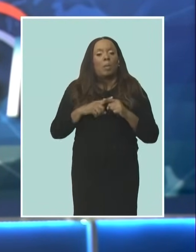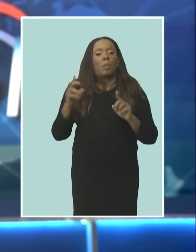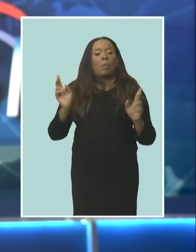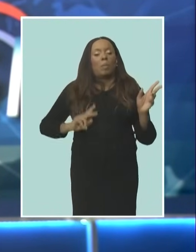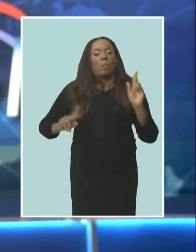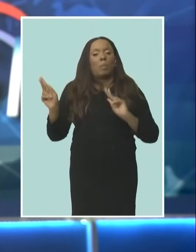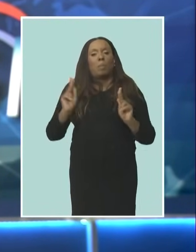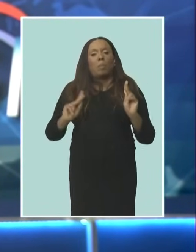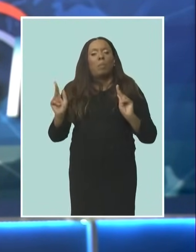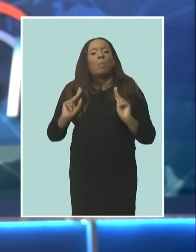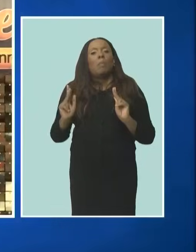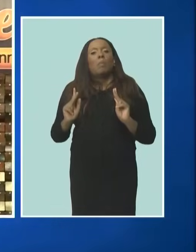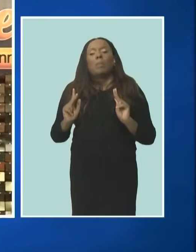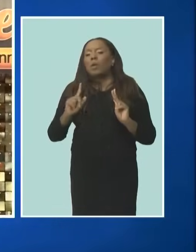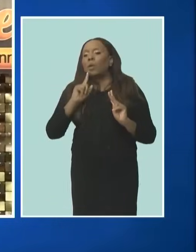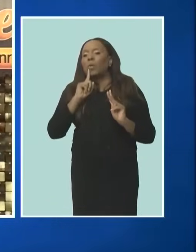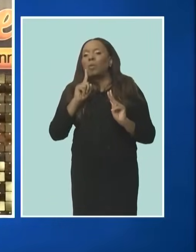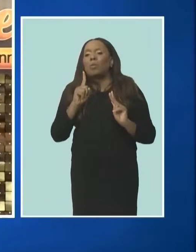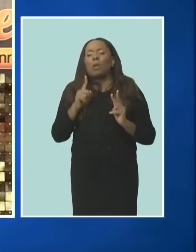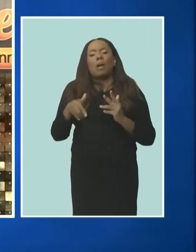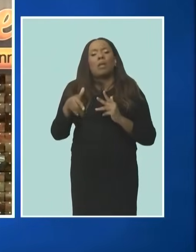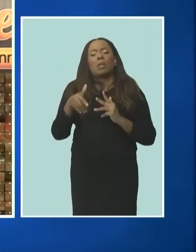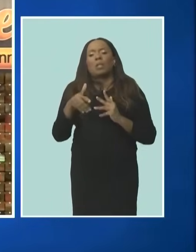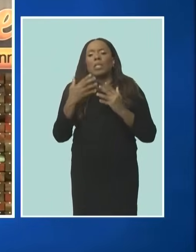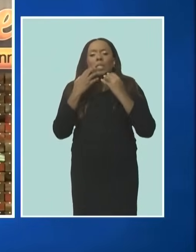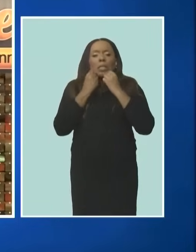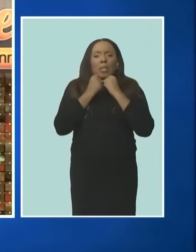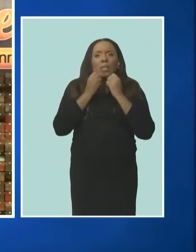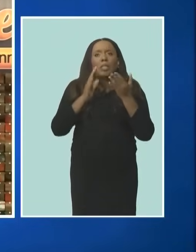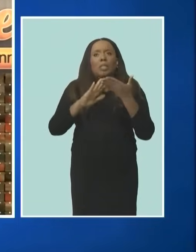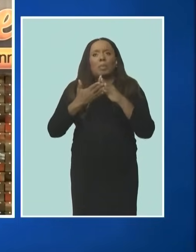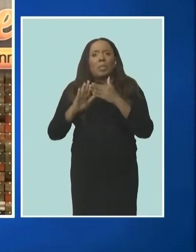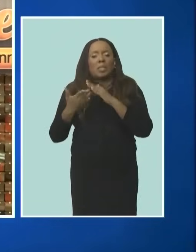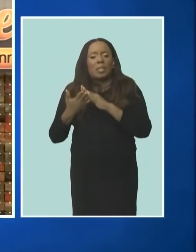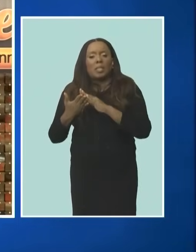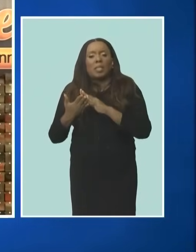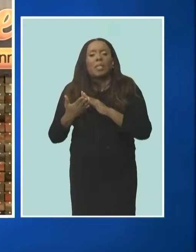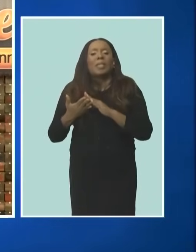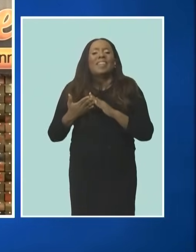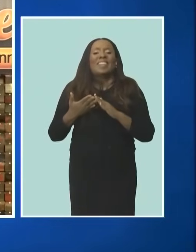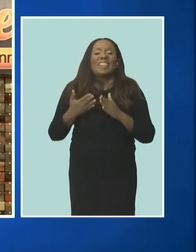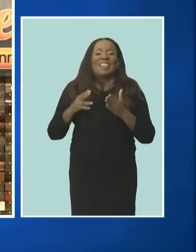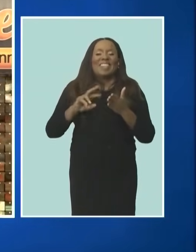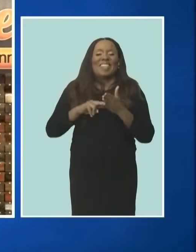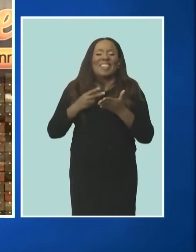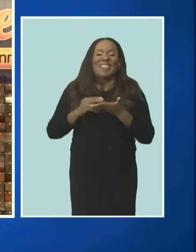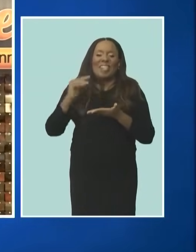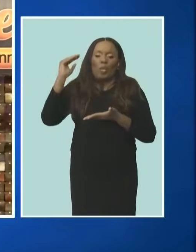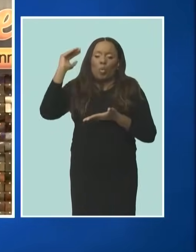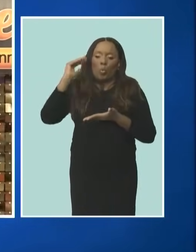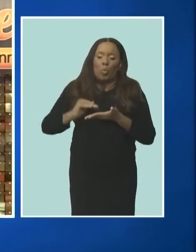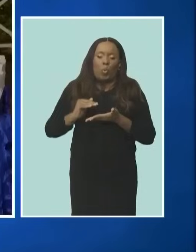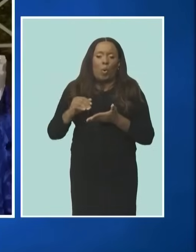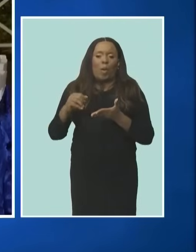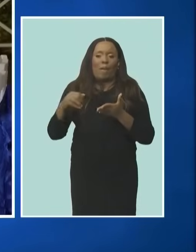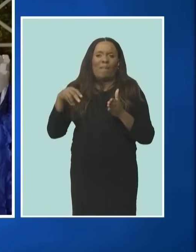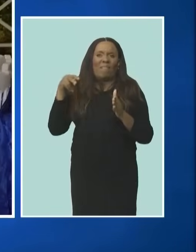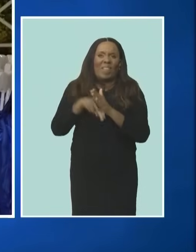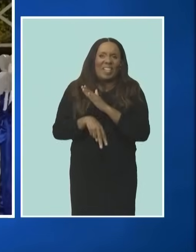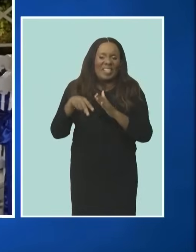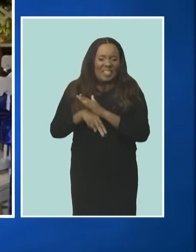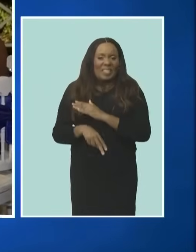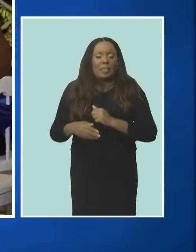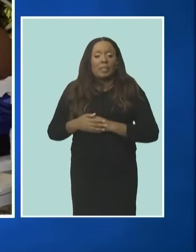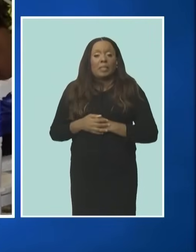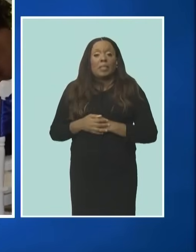It's a view shared by Governor of the Central Bank of Barbados, Dr. Kevin Greenidge, as he addressed the Tyrese Caesar Foundation's charity dinner at